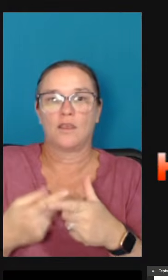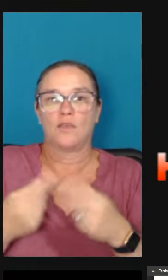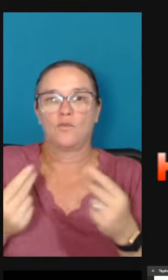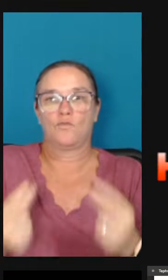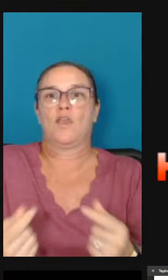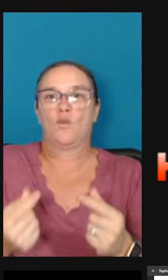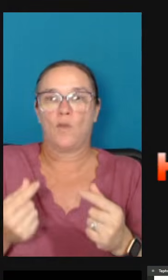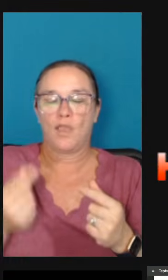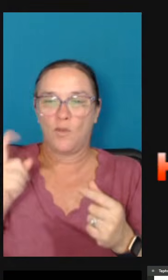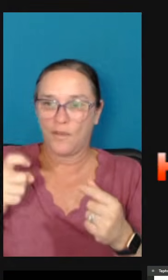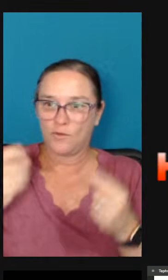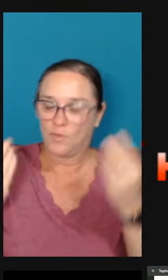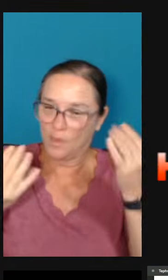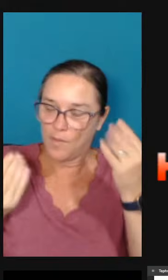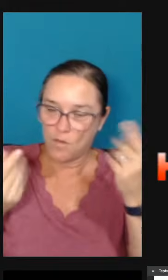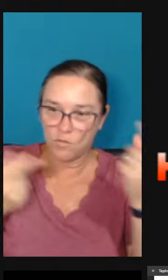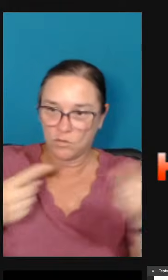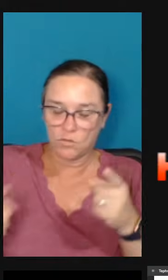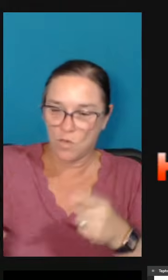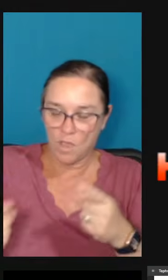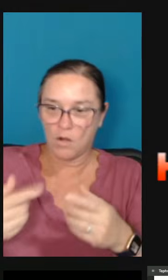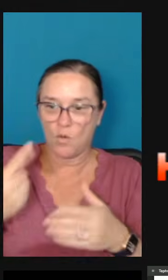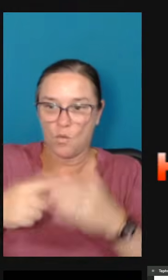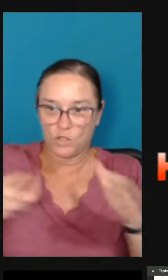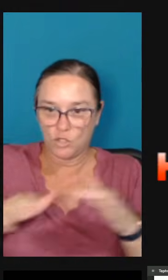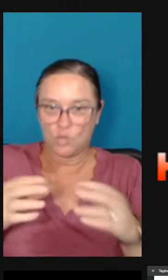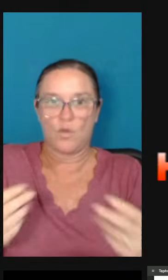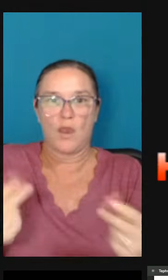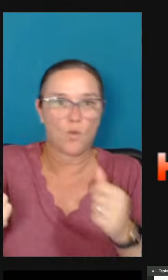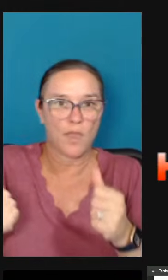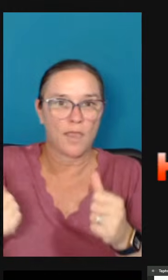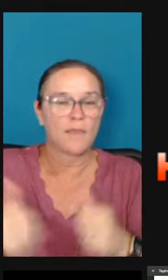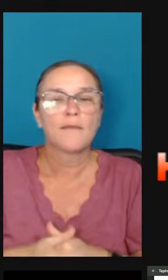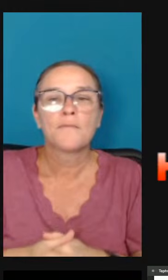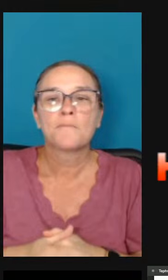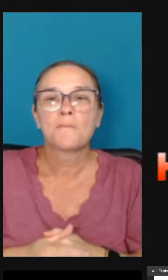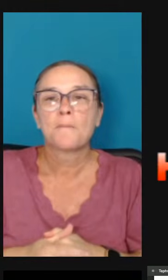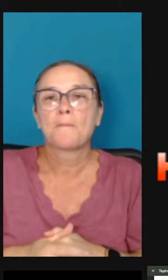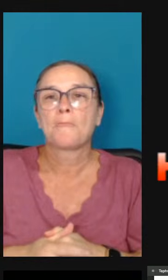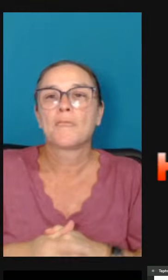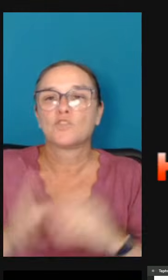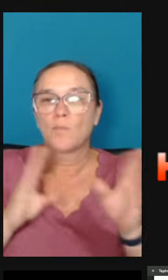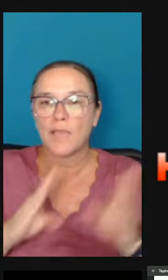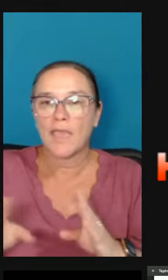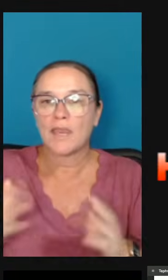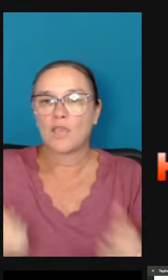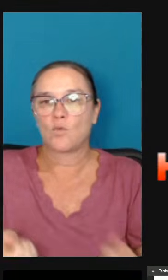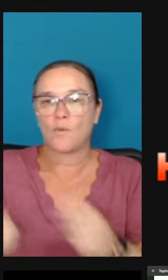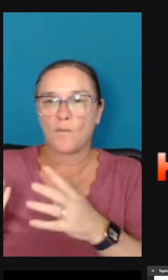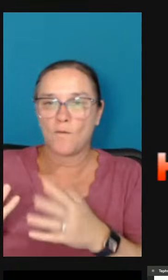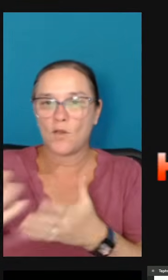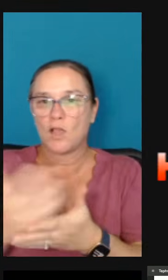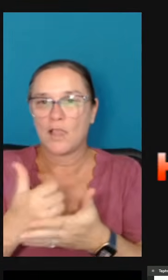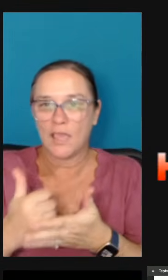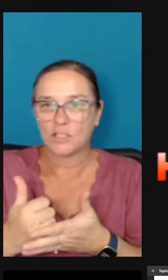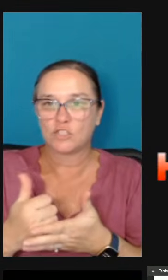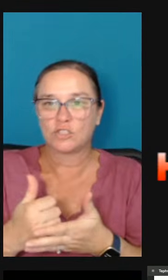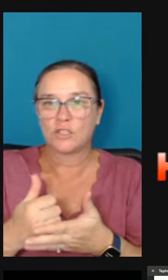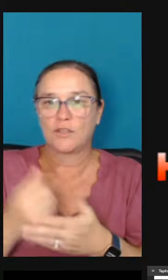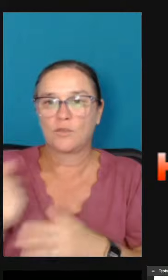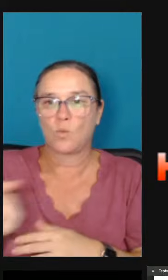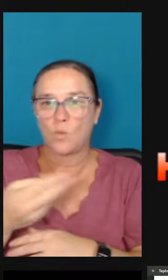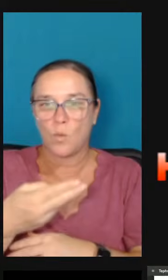right? So they note planning, removal, collection, disposal as being the major steps